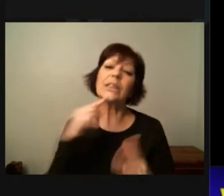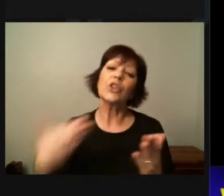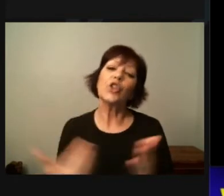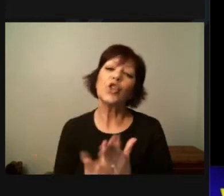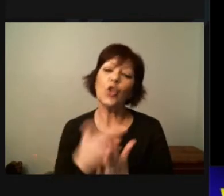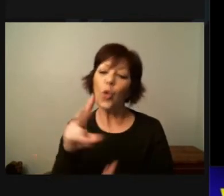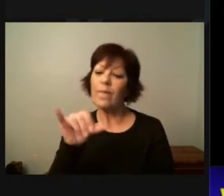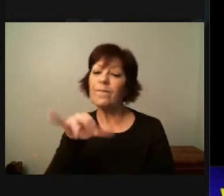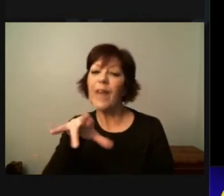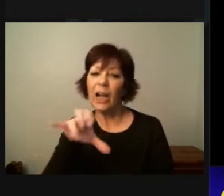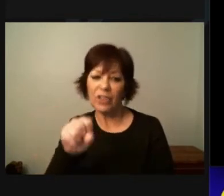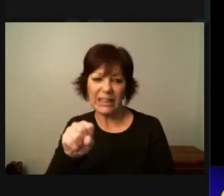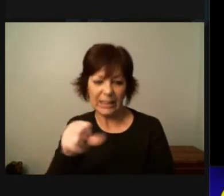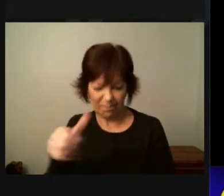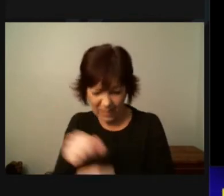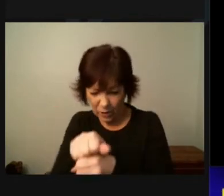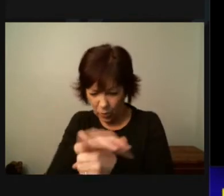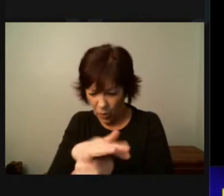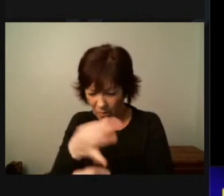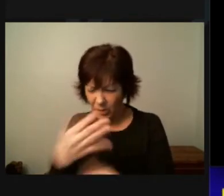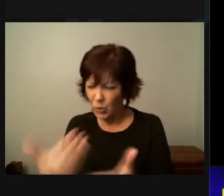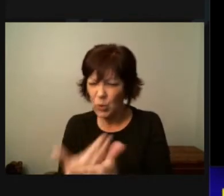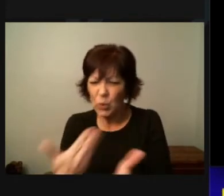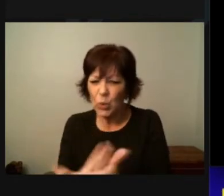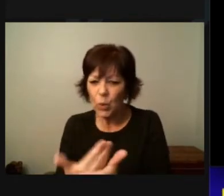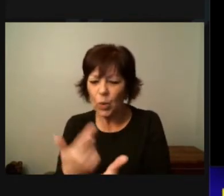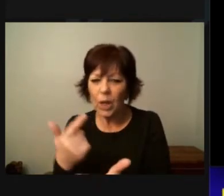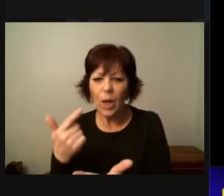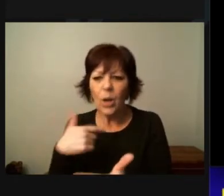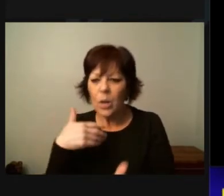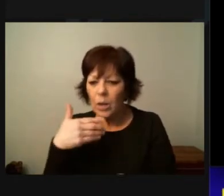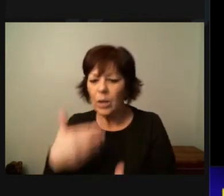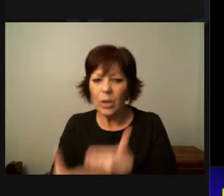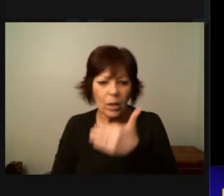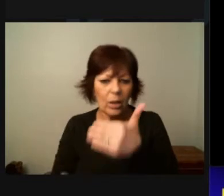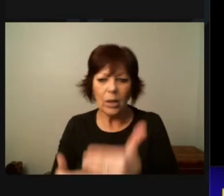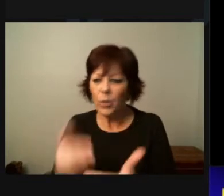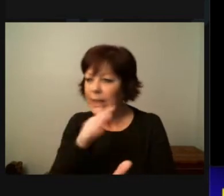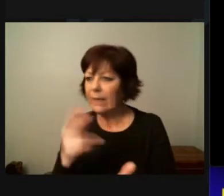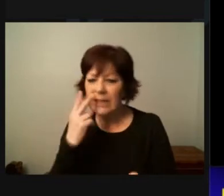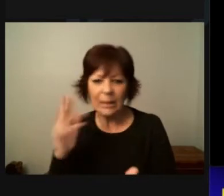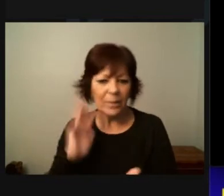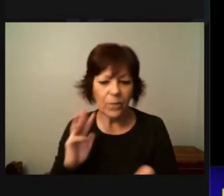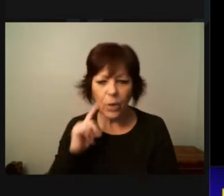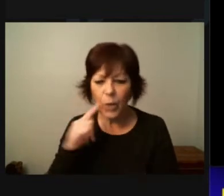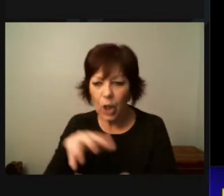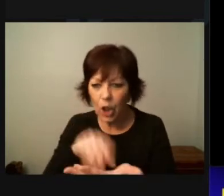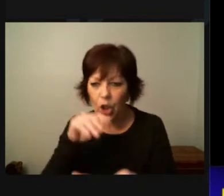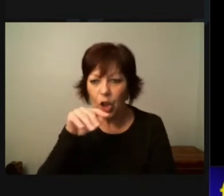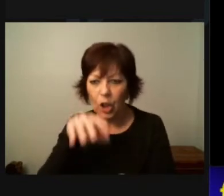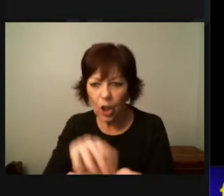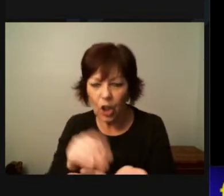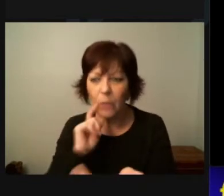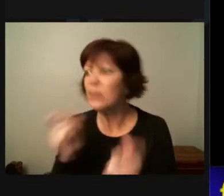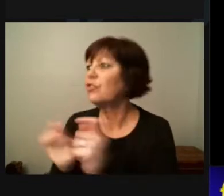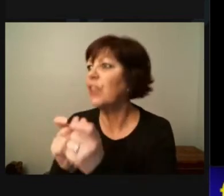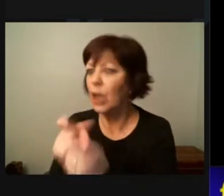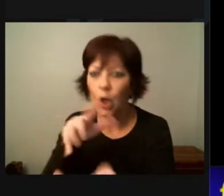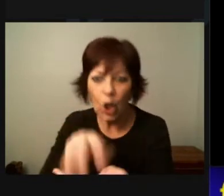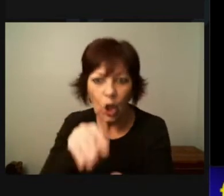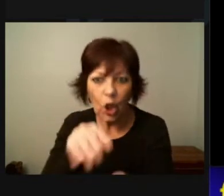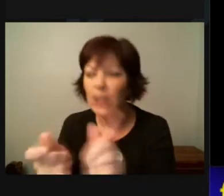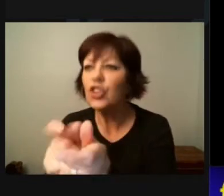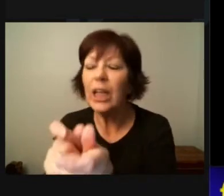virus for all of us. And as we learn things, recommendations change. And yes, sometimes that can